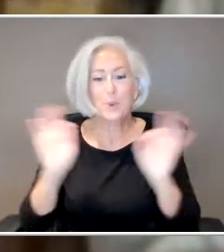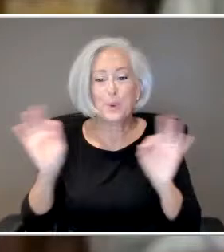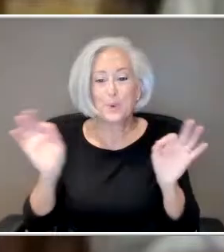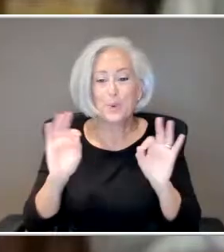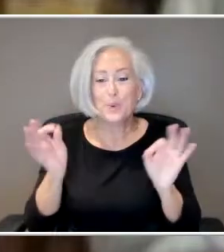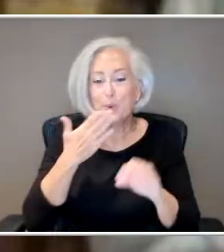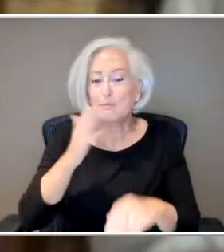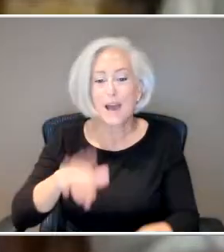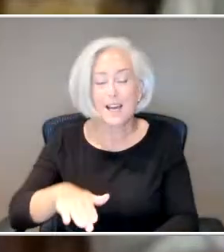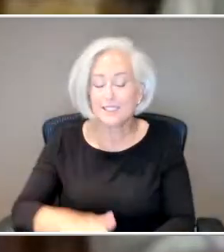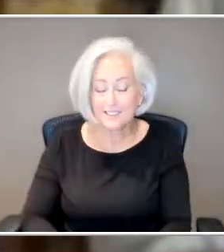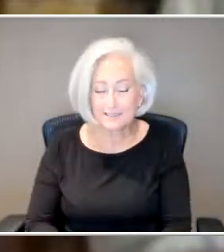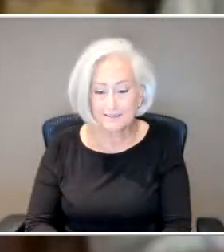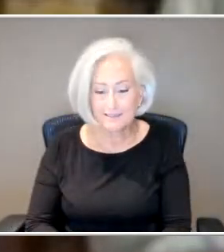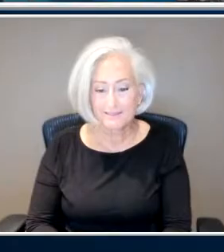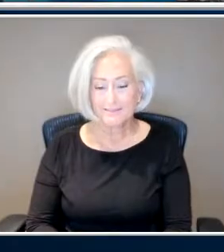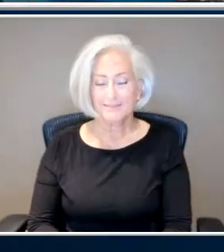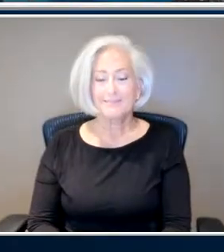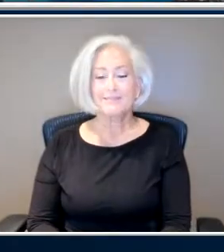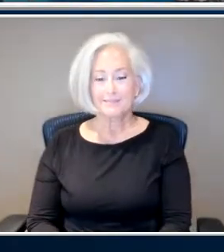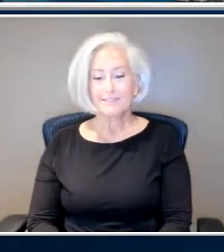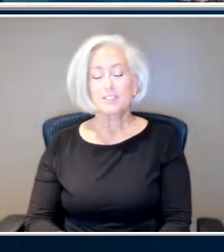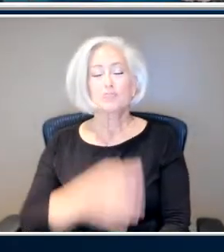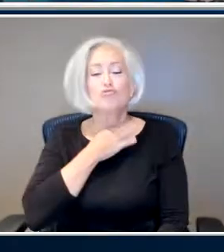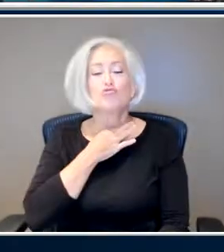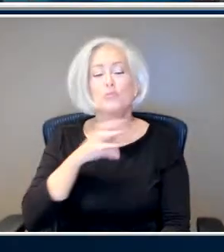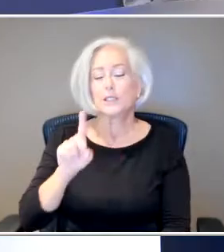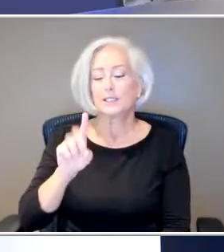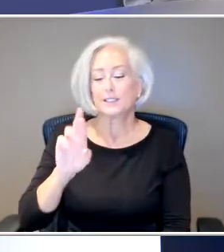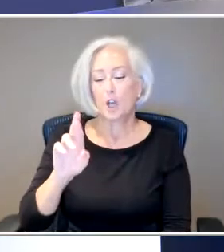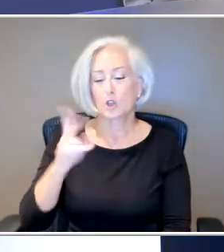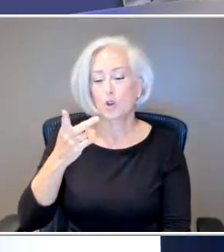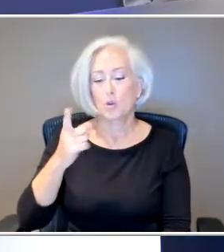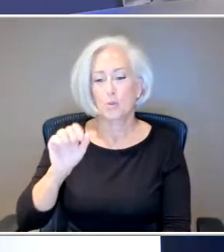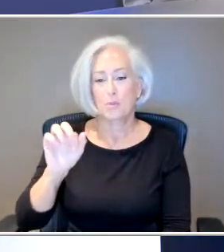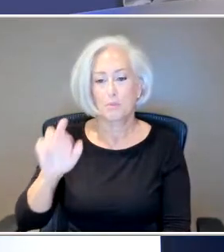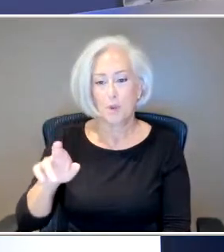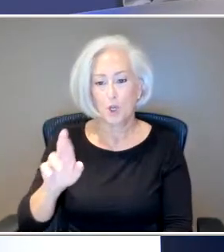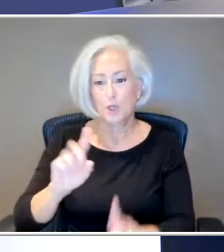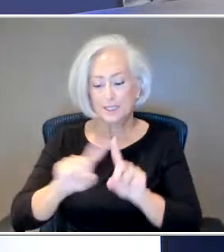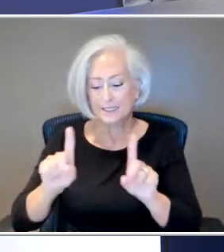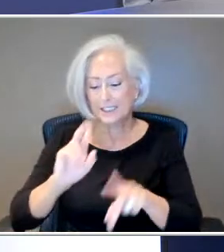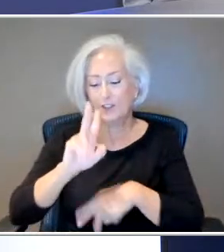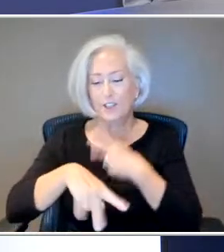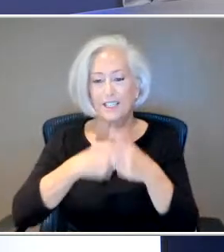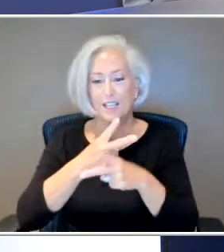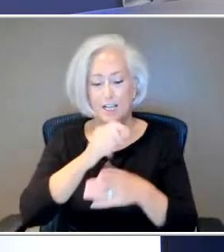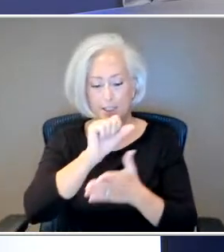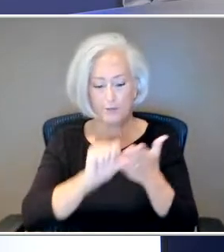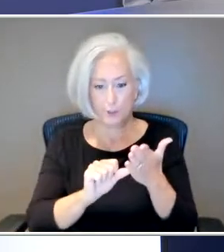bad. So Dr. Parker, different kinds of prostate surgery, did they get the same